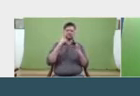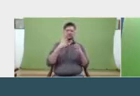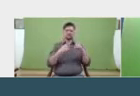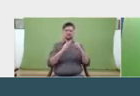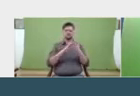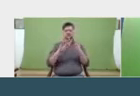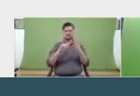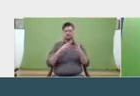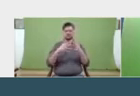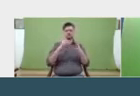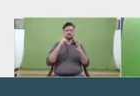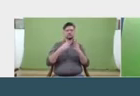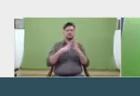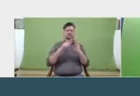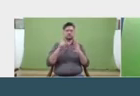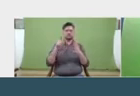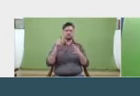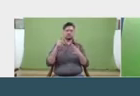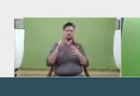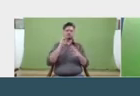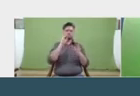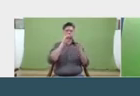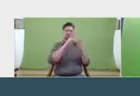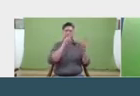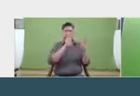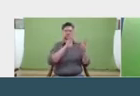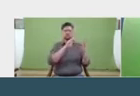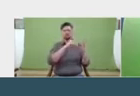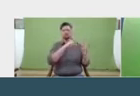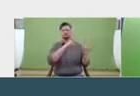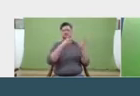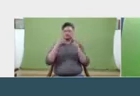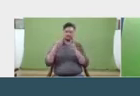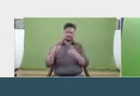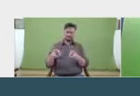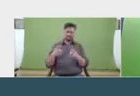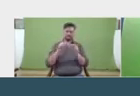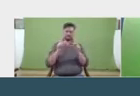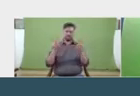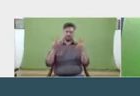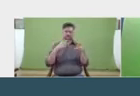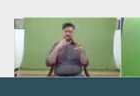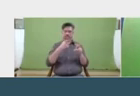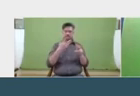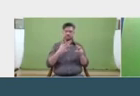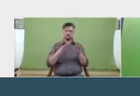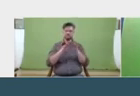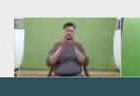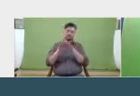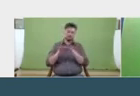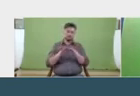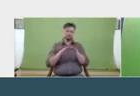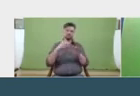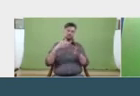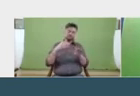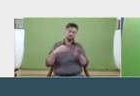and she says like you know um the quote and they quoted quote uh her uh whatever she says standardization will